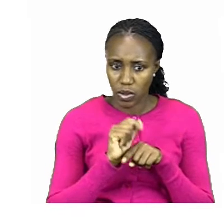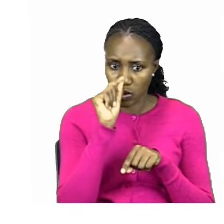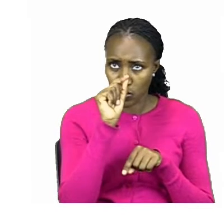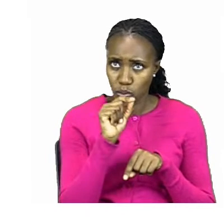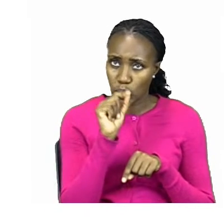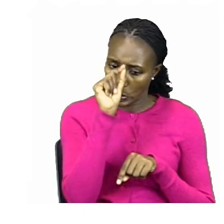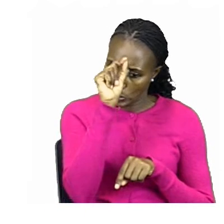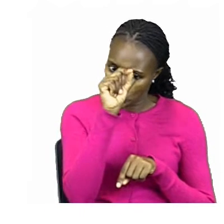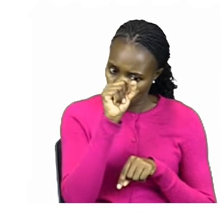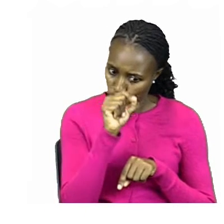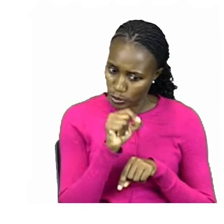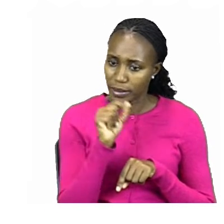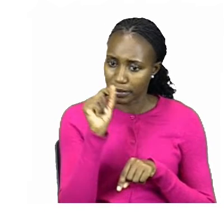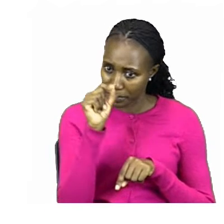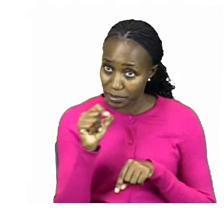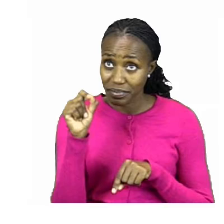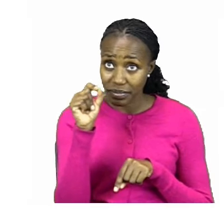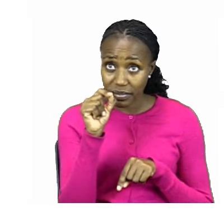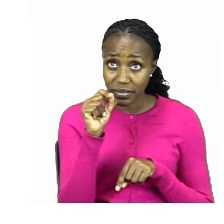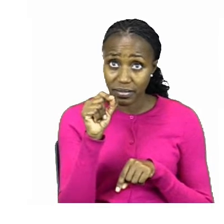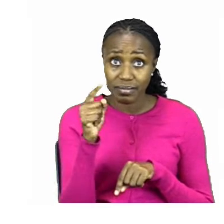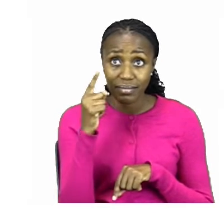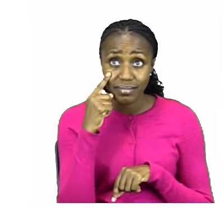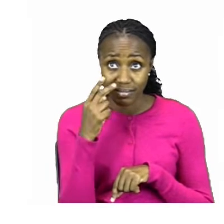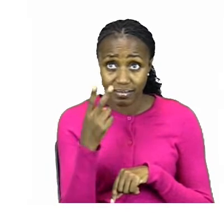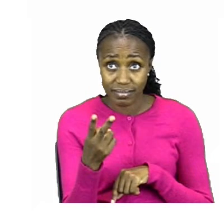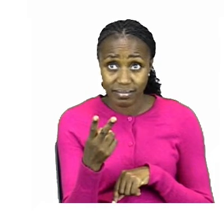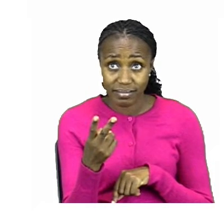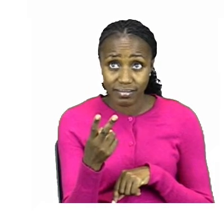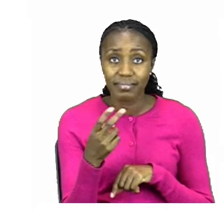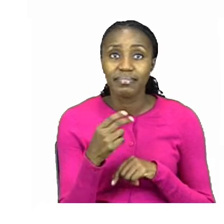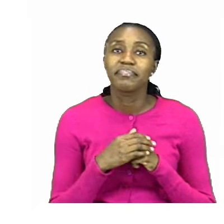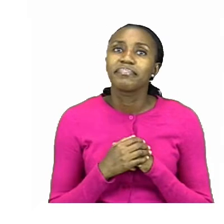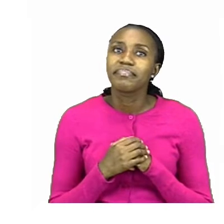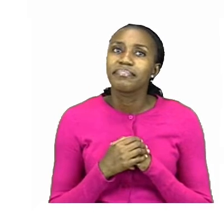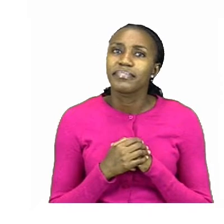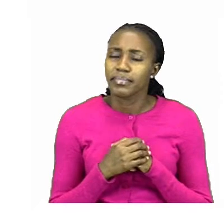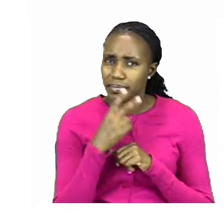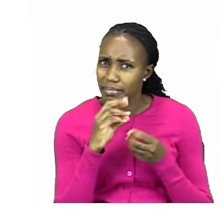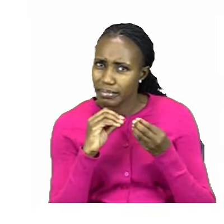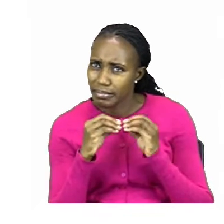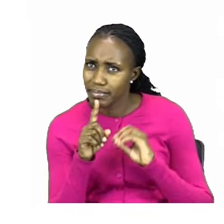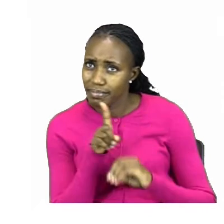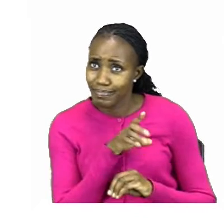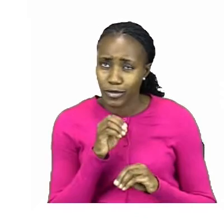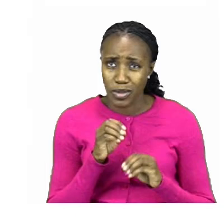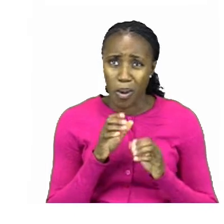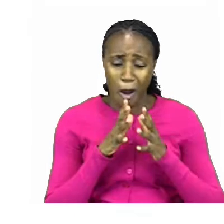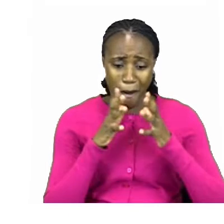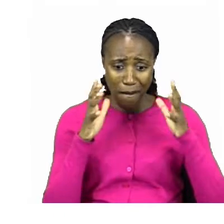number 10. Now can you see the dotted number 10? You will see there's a big